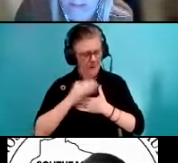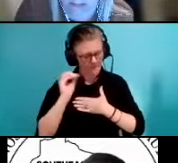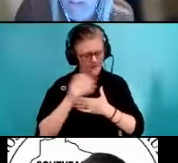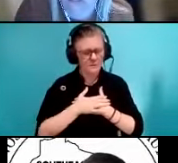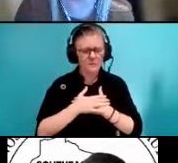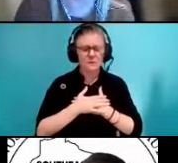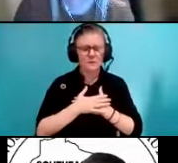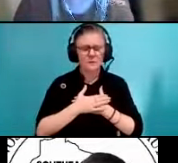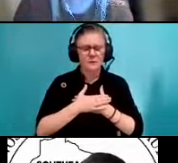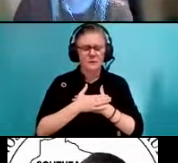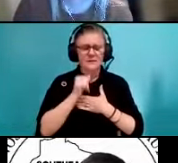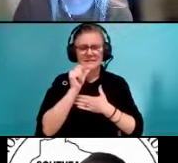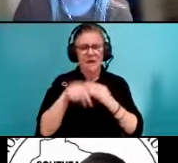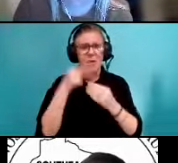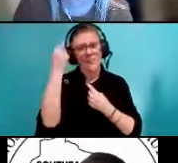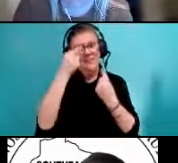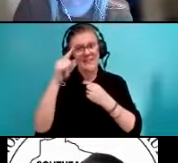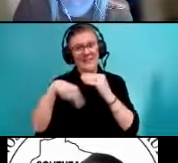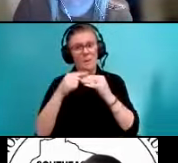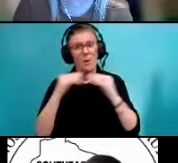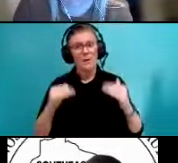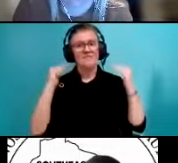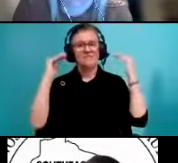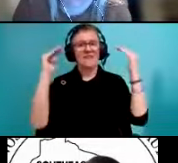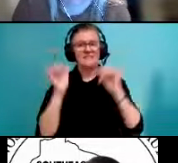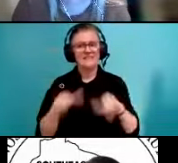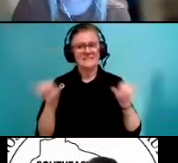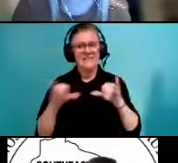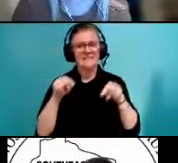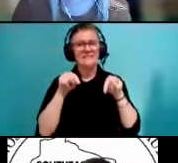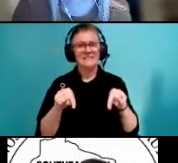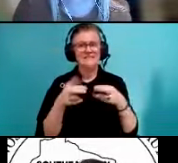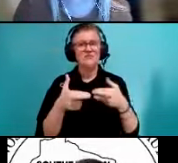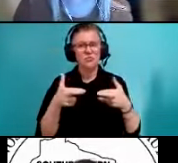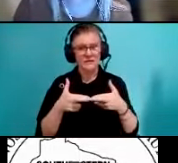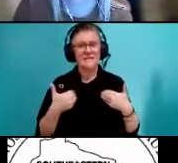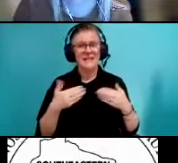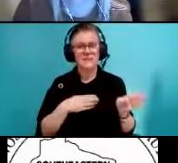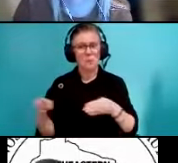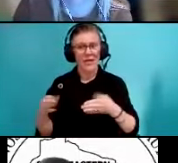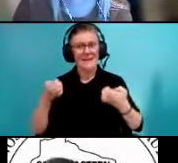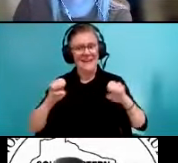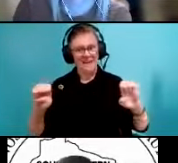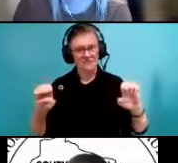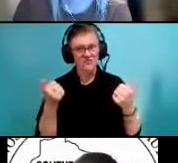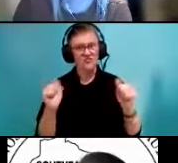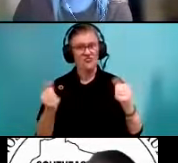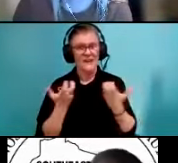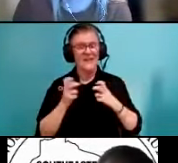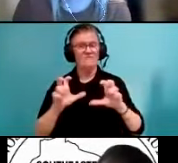not about thinking about advancing beyond the status quo. This region has had planning efforts for decades to invest in